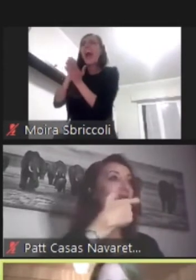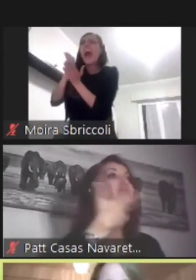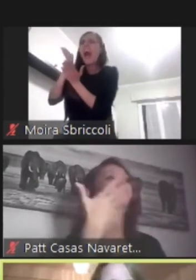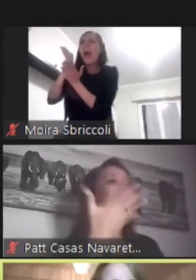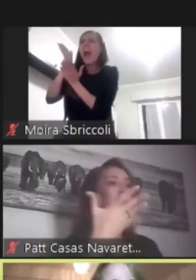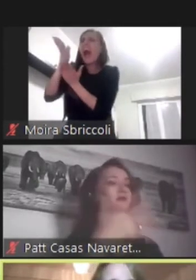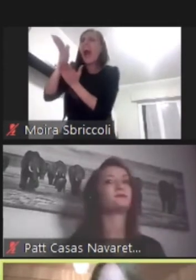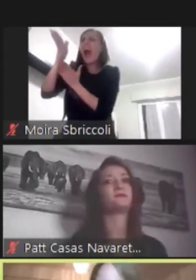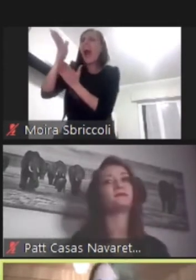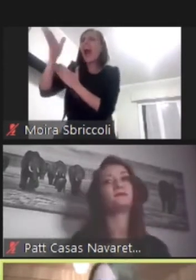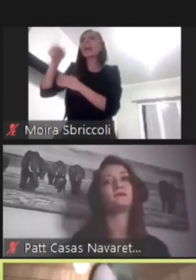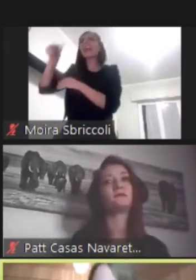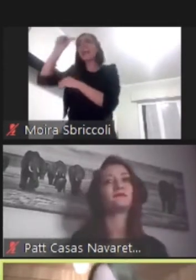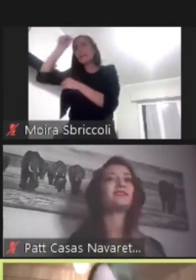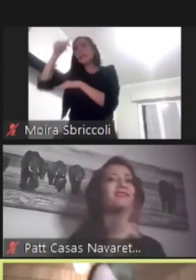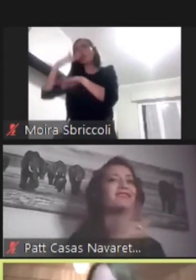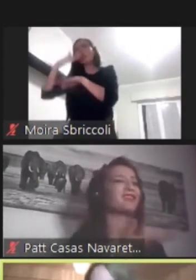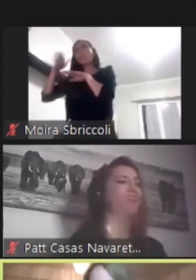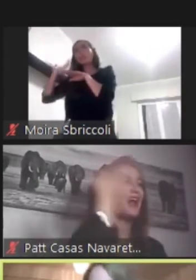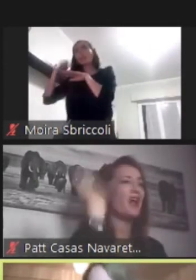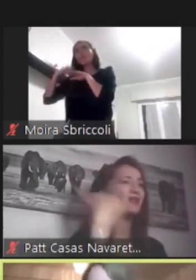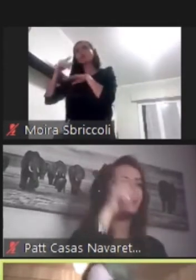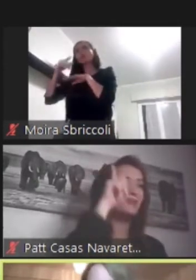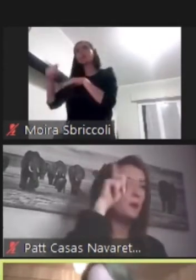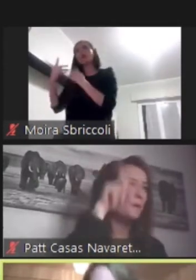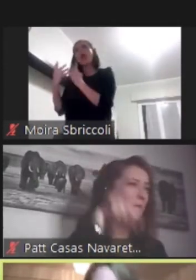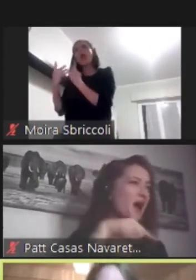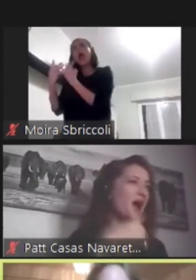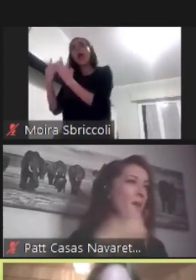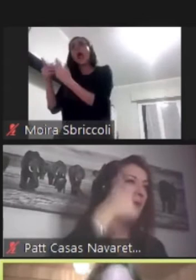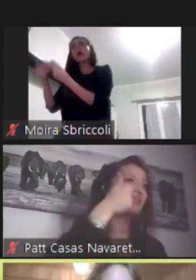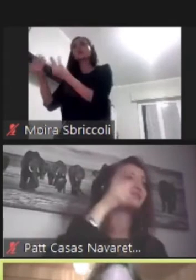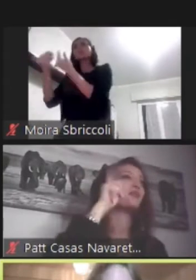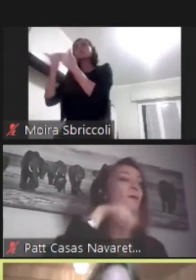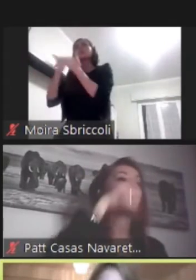energy levels, and to improve your concentration.